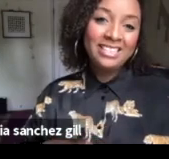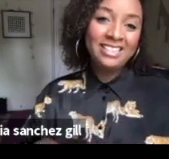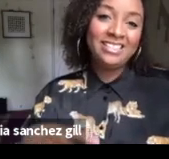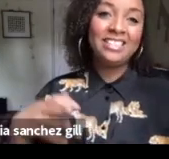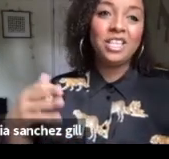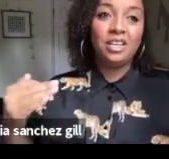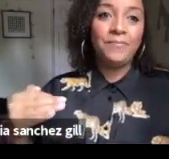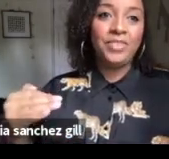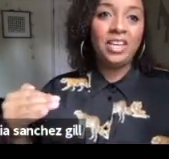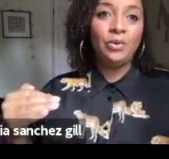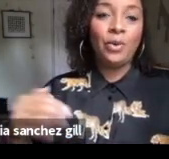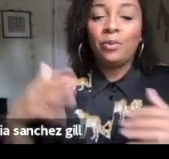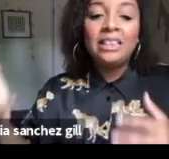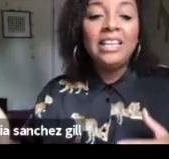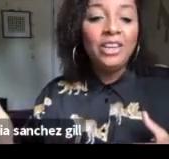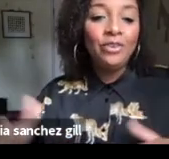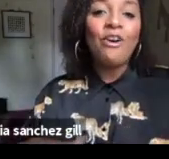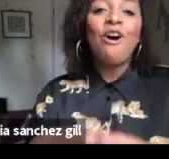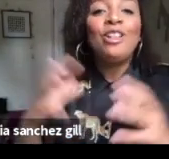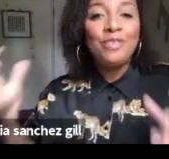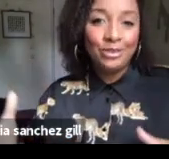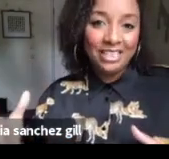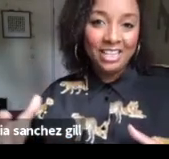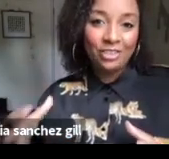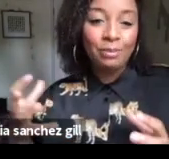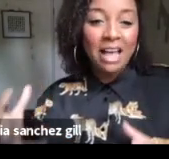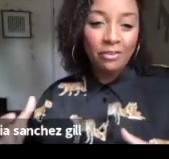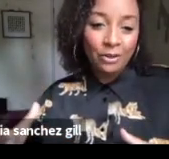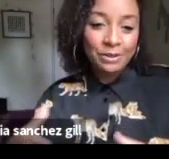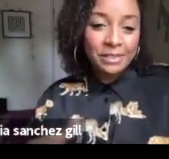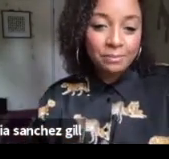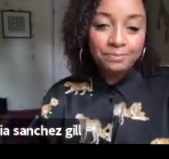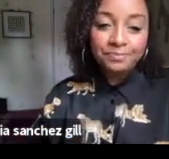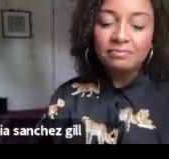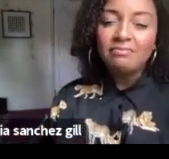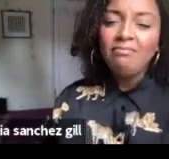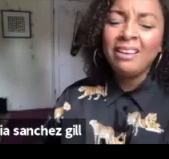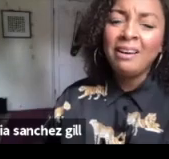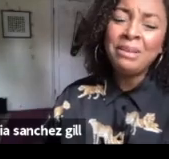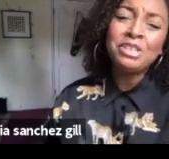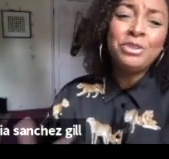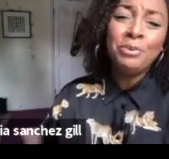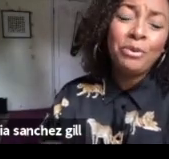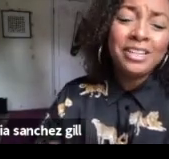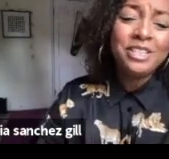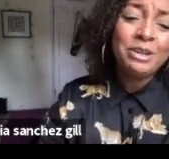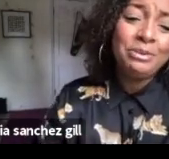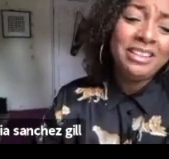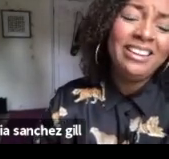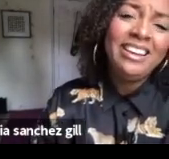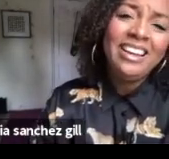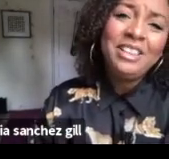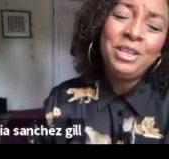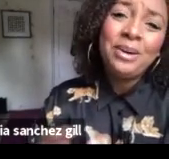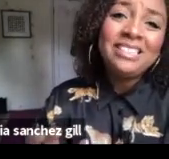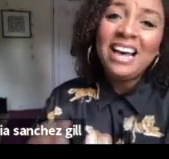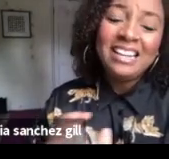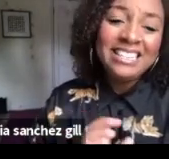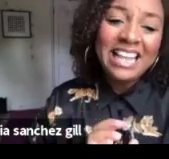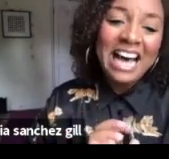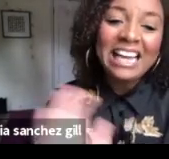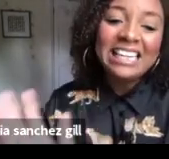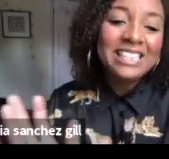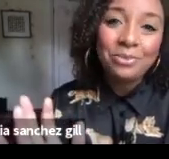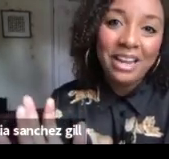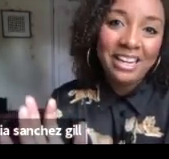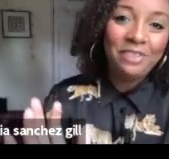experiences, the where we live, all of those things for Black folks. It's also important to note that the U.S. has